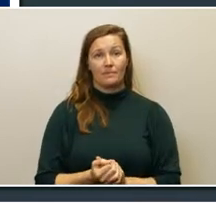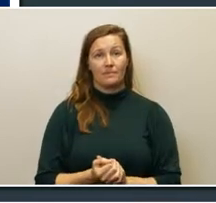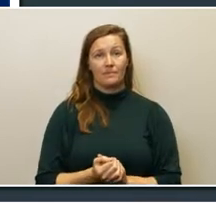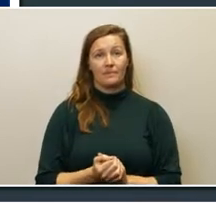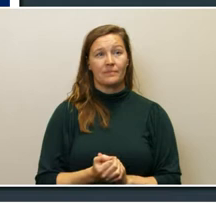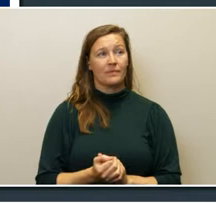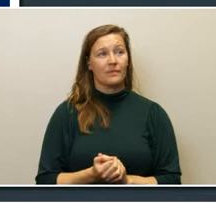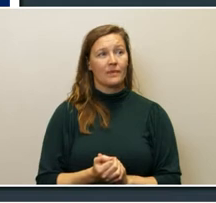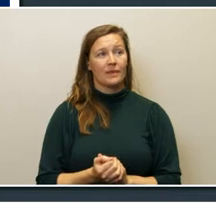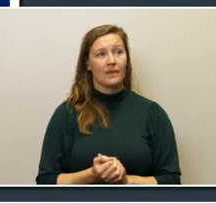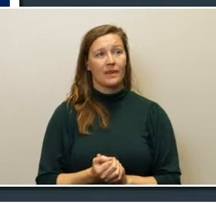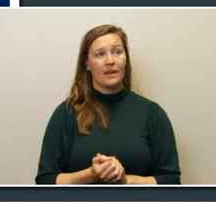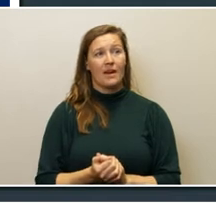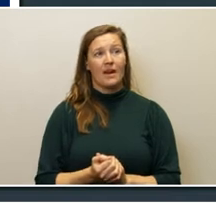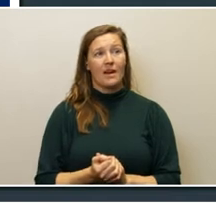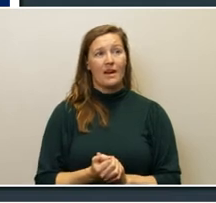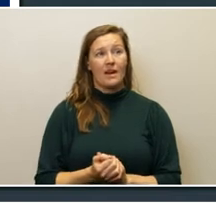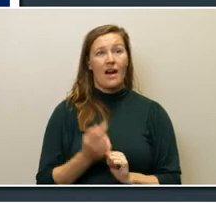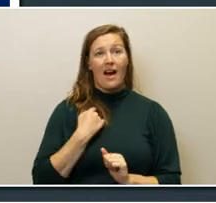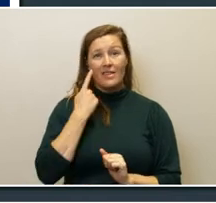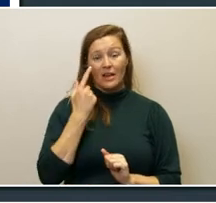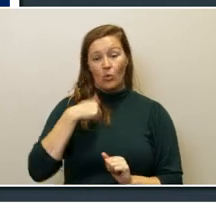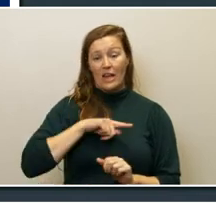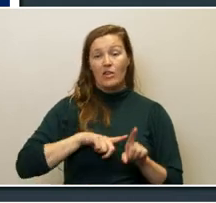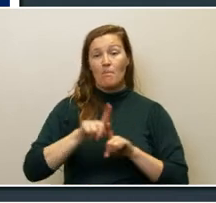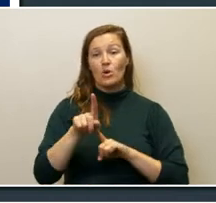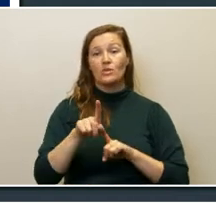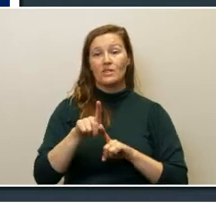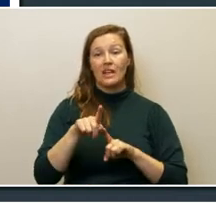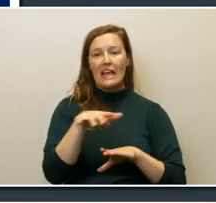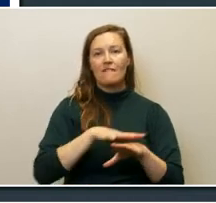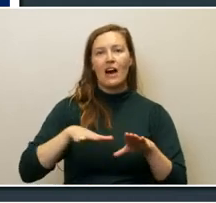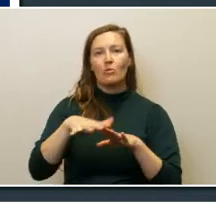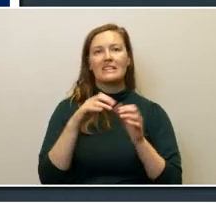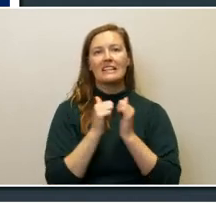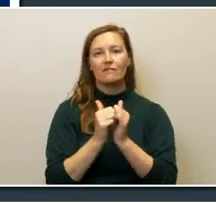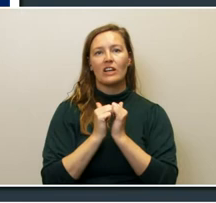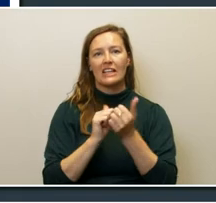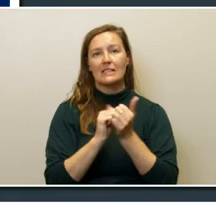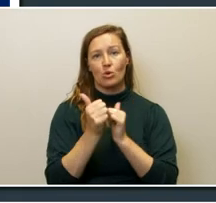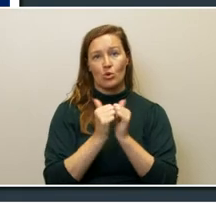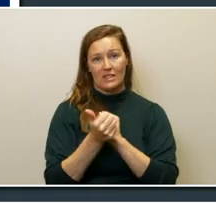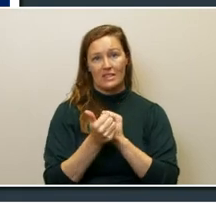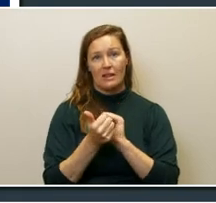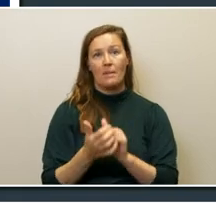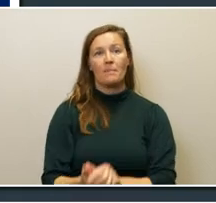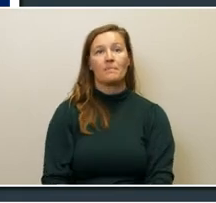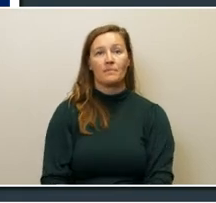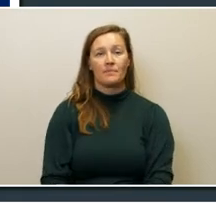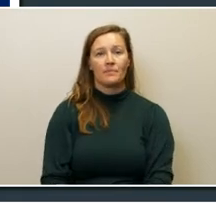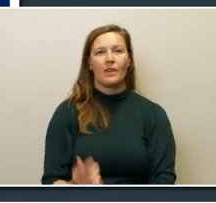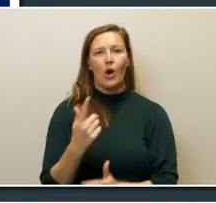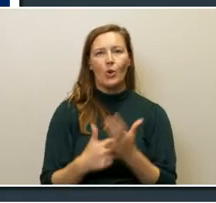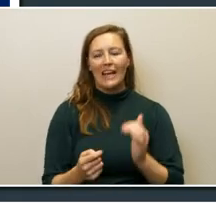Goes without saying, I think we've got to be one of the most environmentally friendly sports that I can think of, other